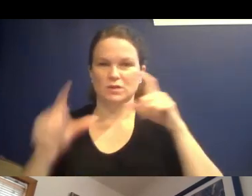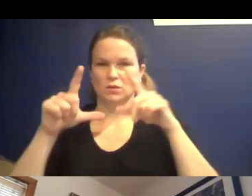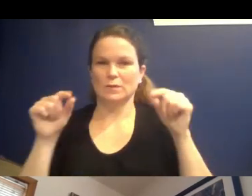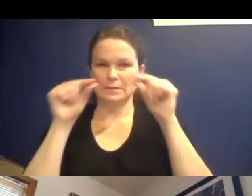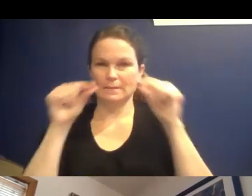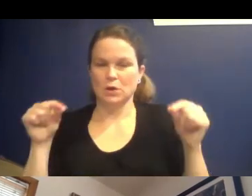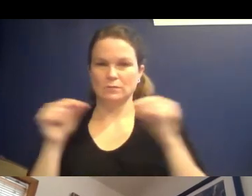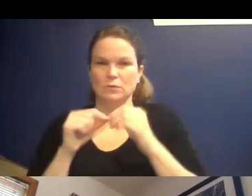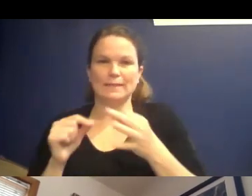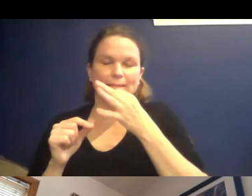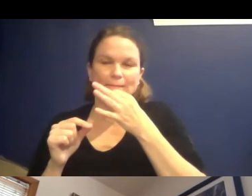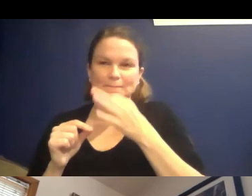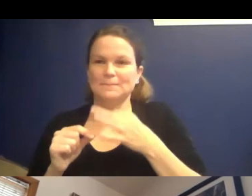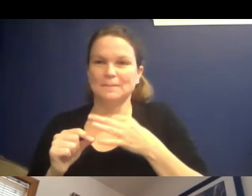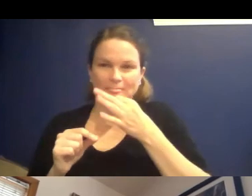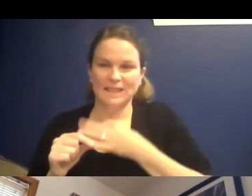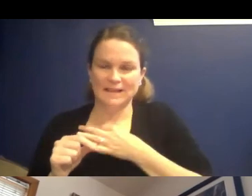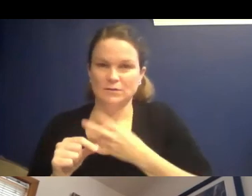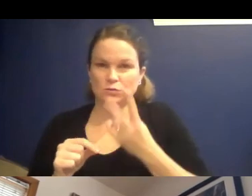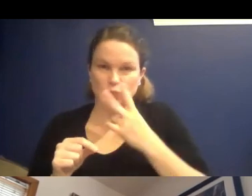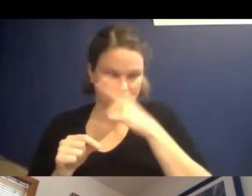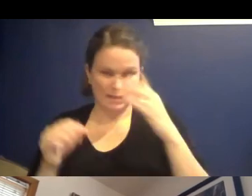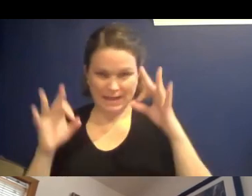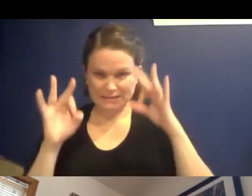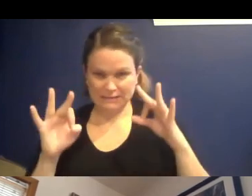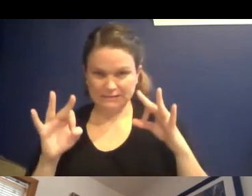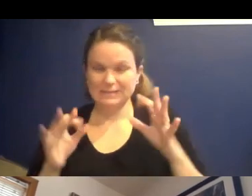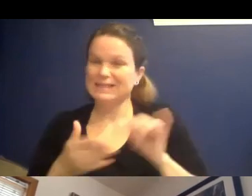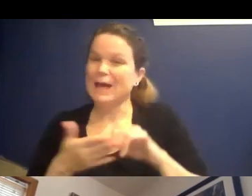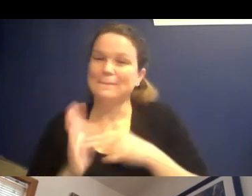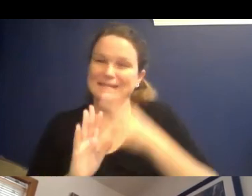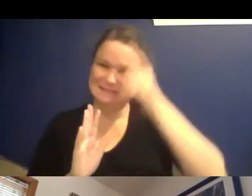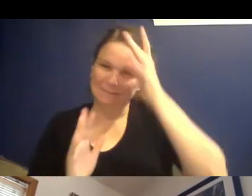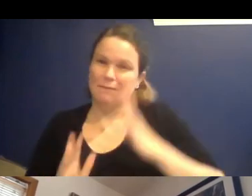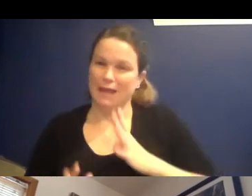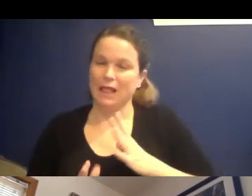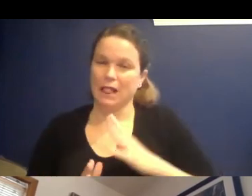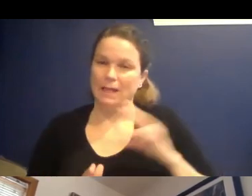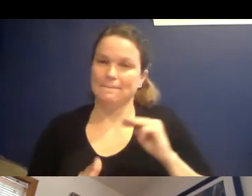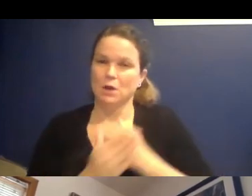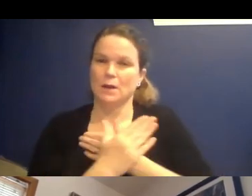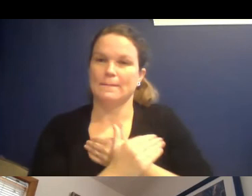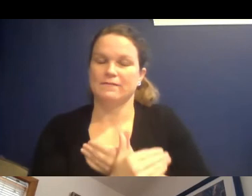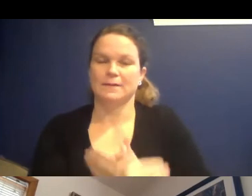dots, the androconia. So that makes this a male monarch butterfly. He's on showy milkweed.